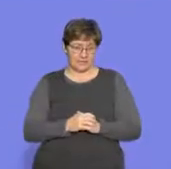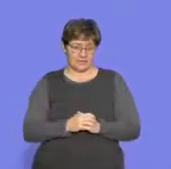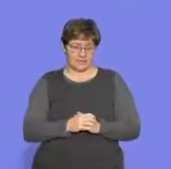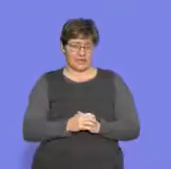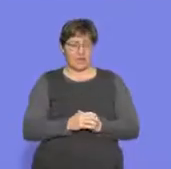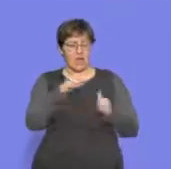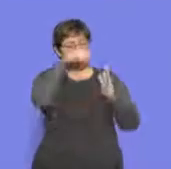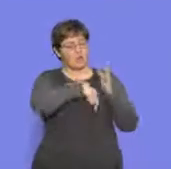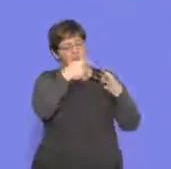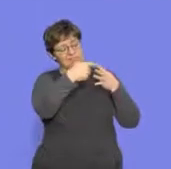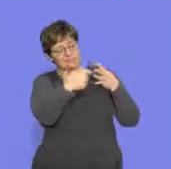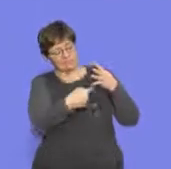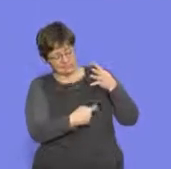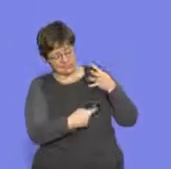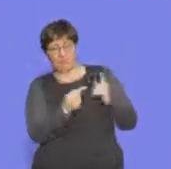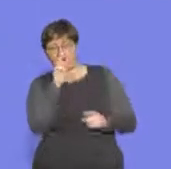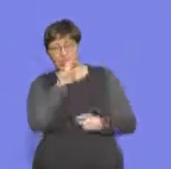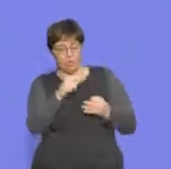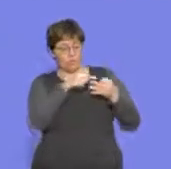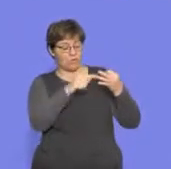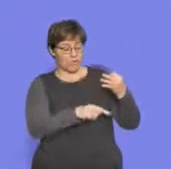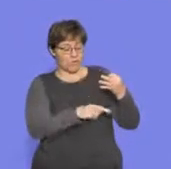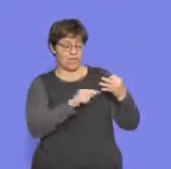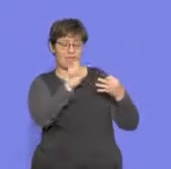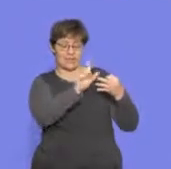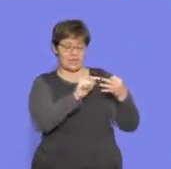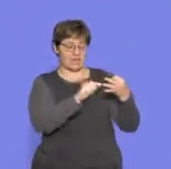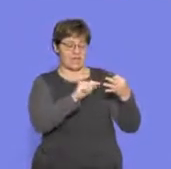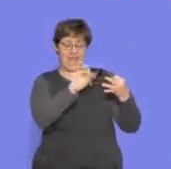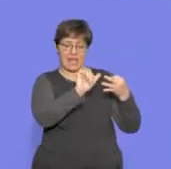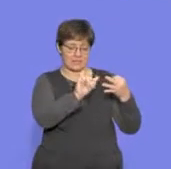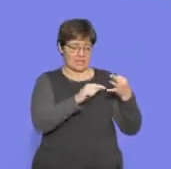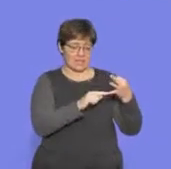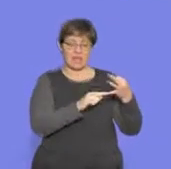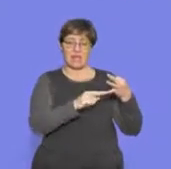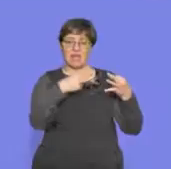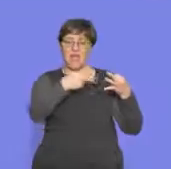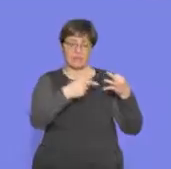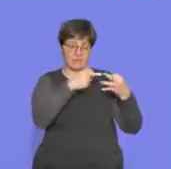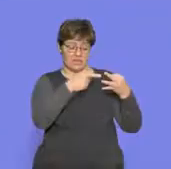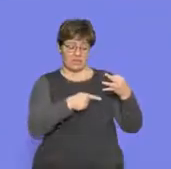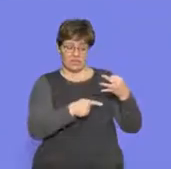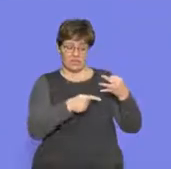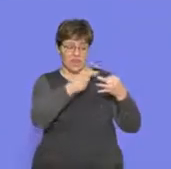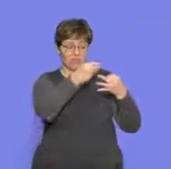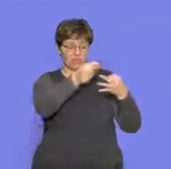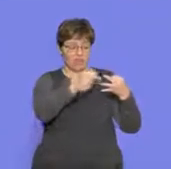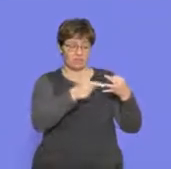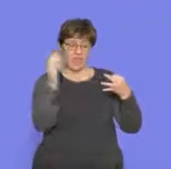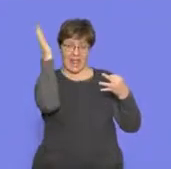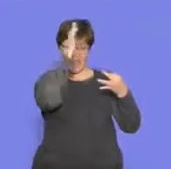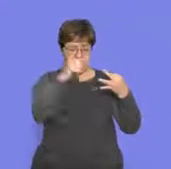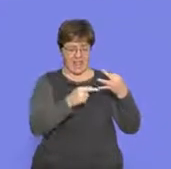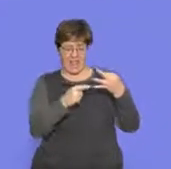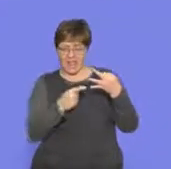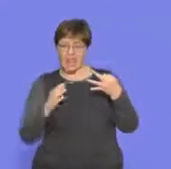components of the biosphere, which were the three components: the lithosphere, atmosphere, and the hydrosphere, and we've unpacked what a biosphere is made up